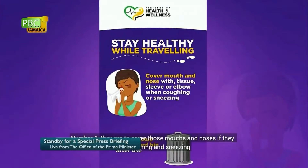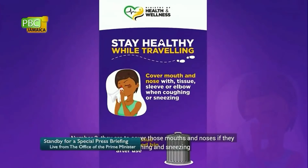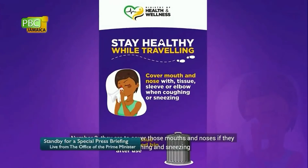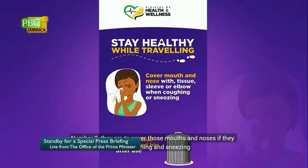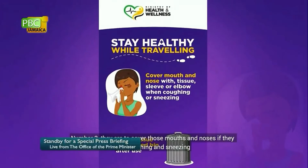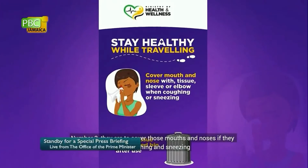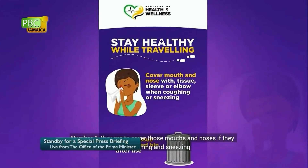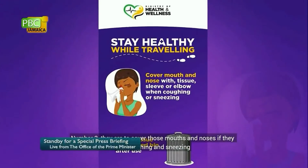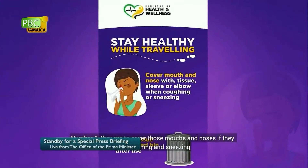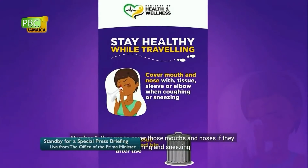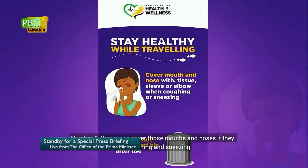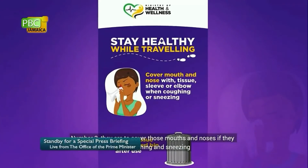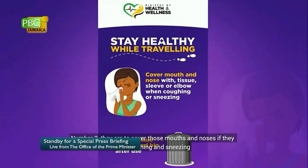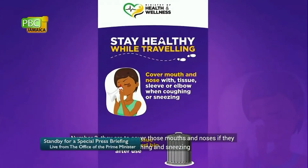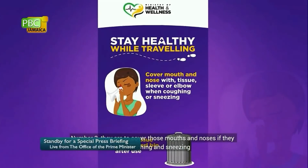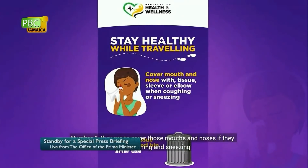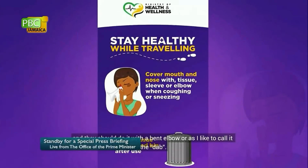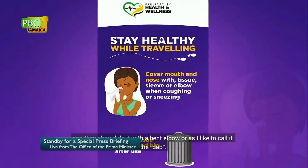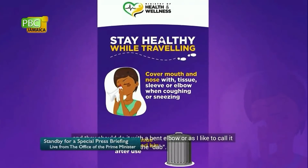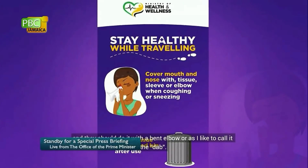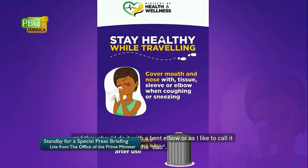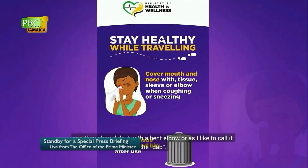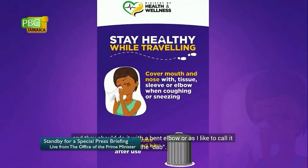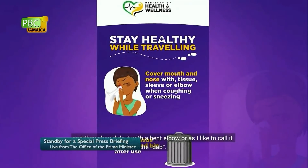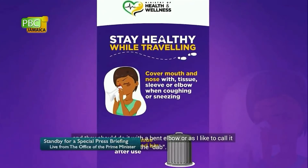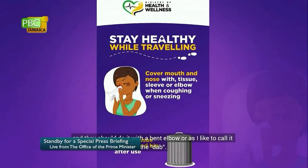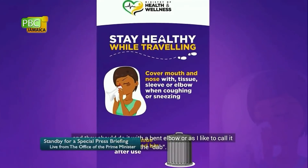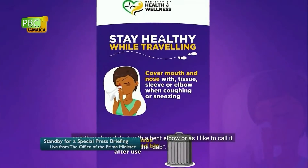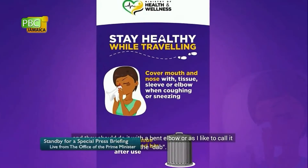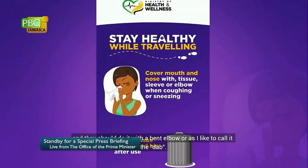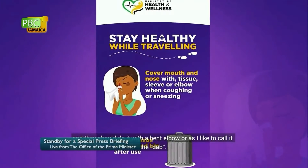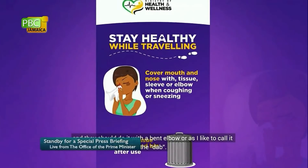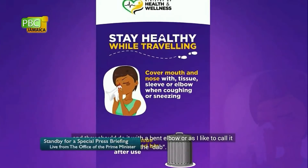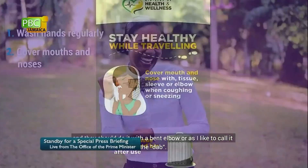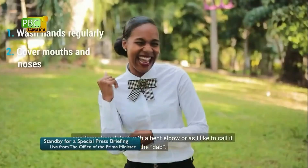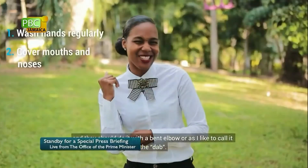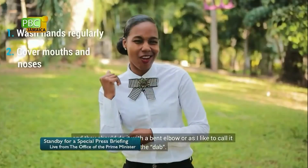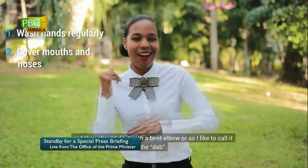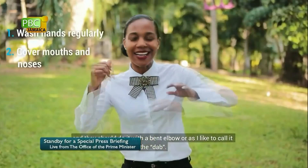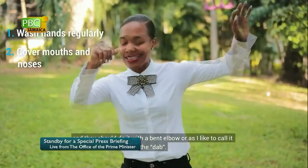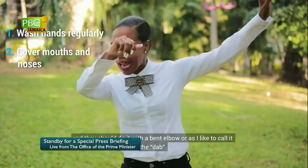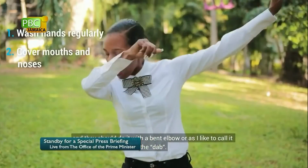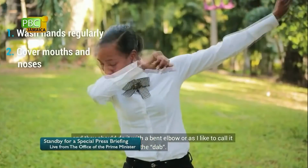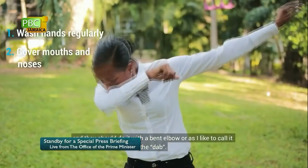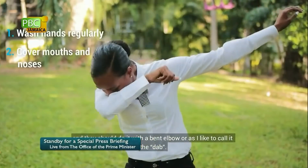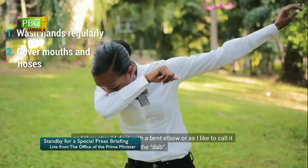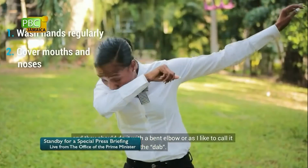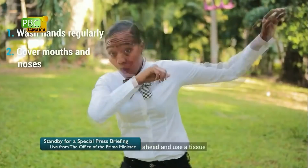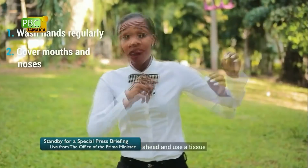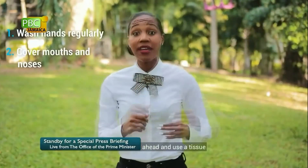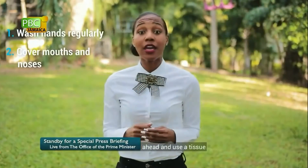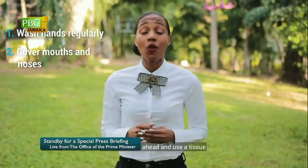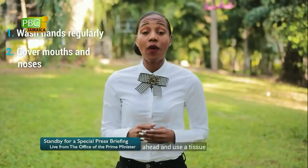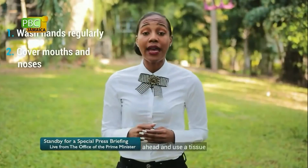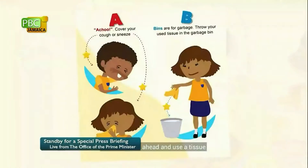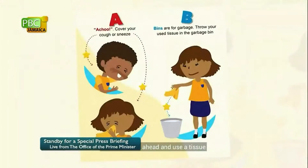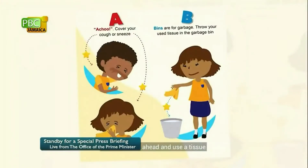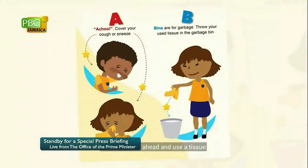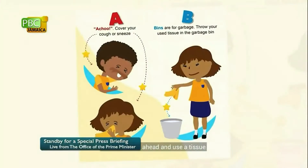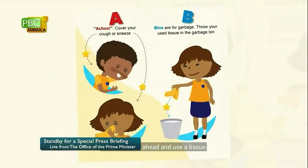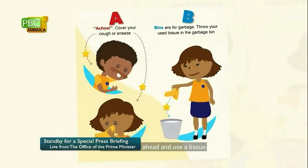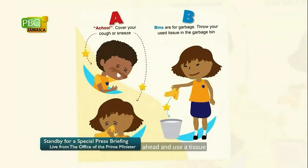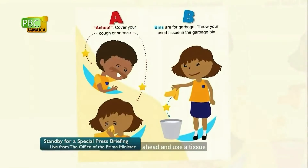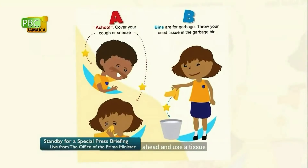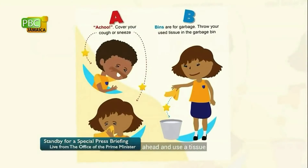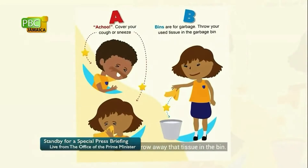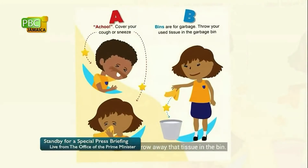and noses if they're coughing or sneezing. And they should do it with a bent elbow, or as I like to call it, the dab. Or they can go ahead and